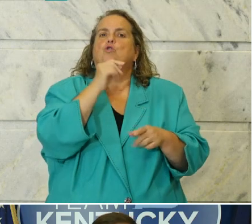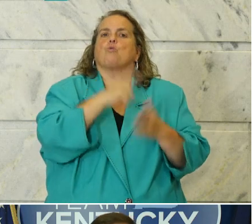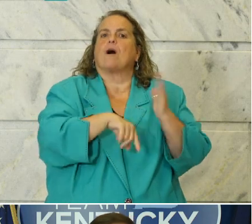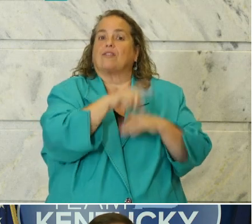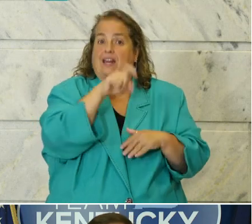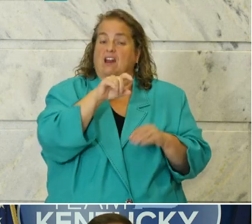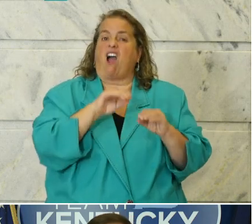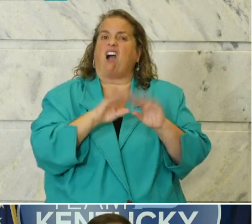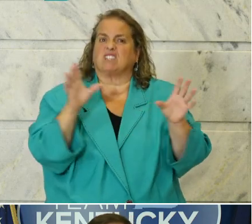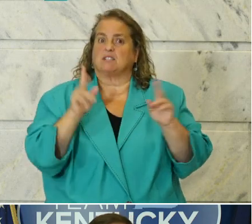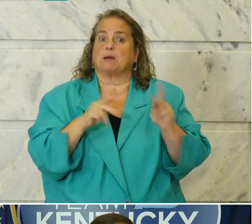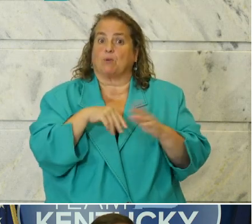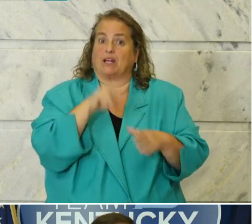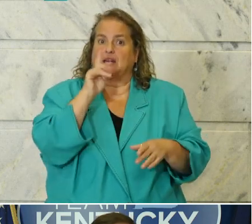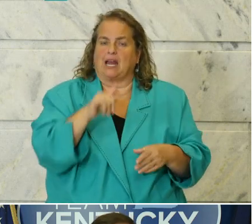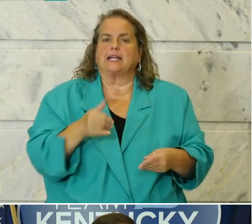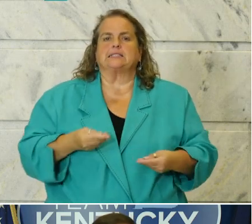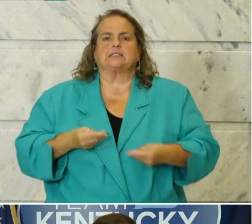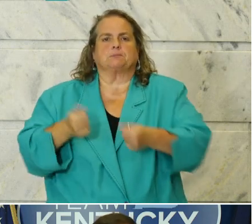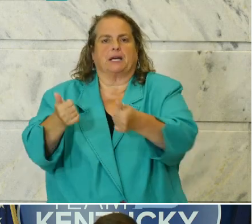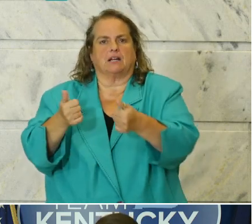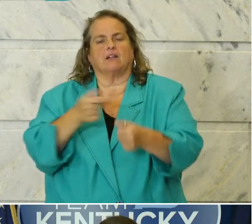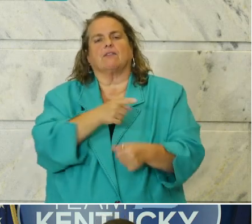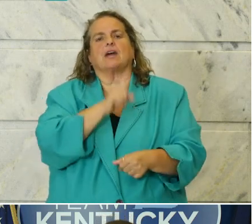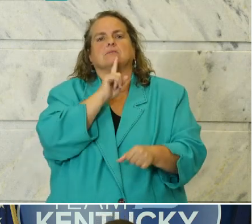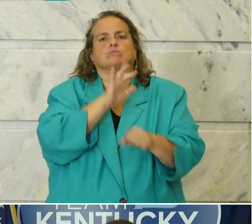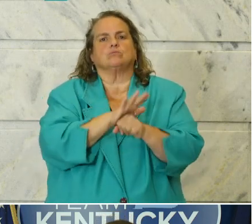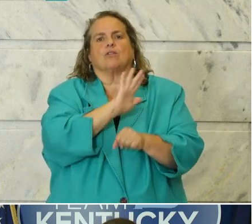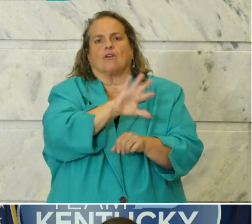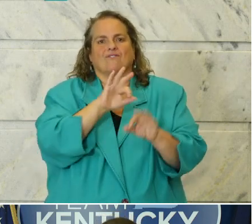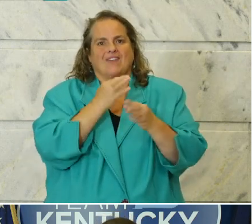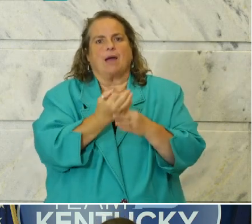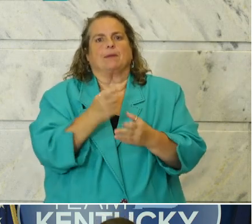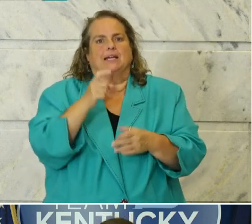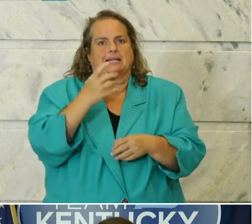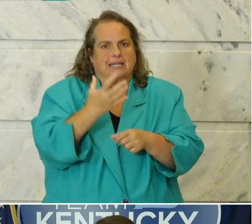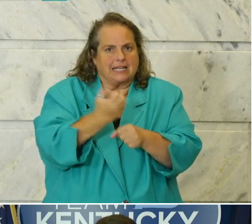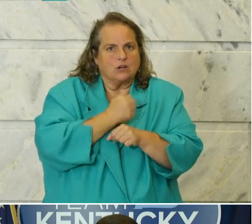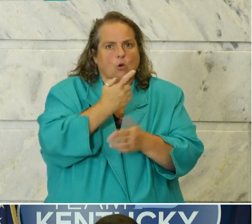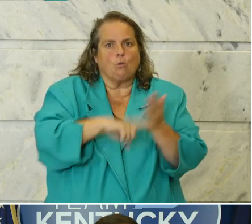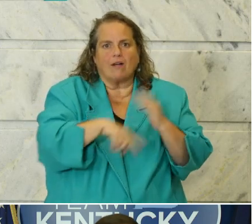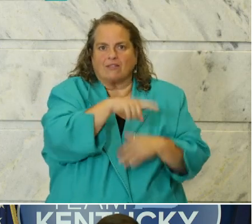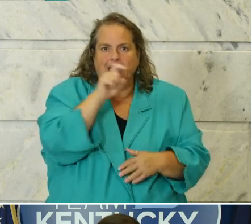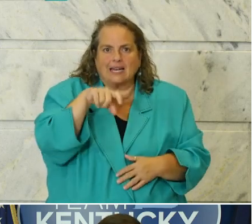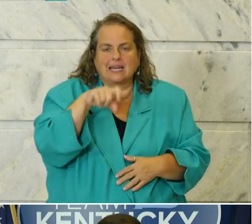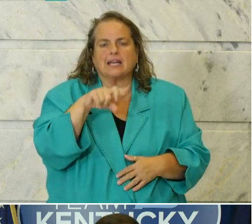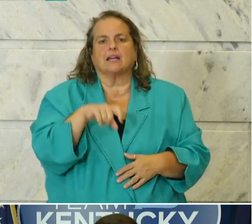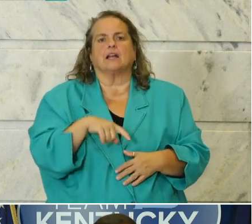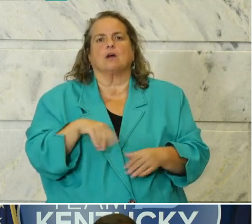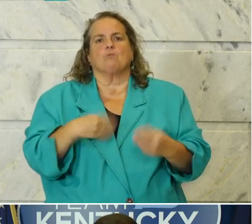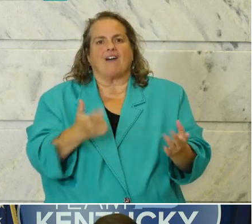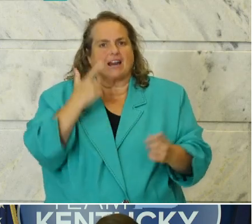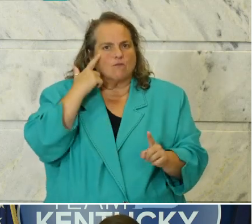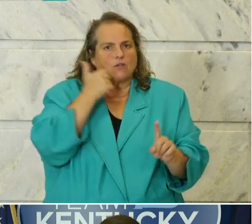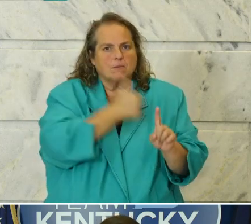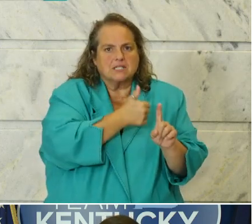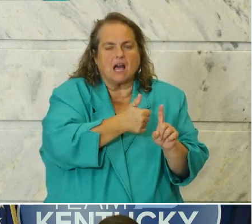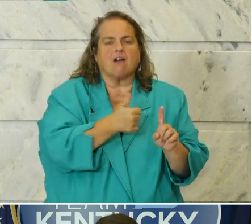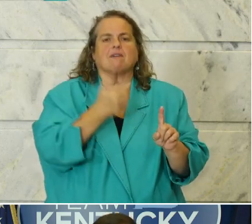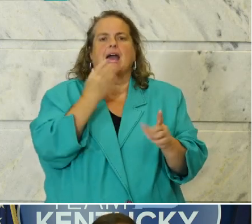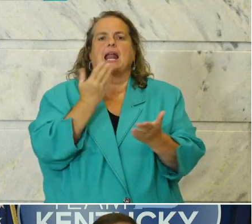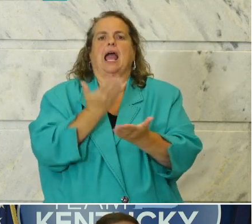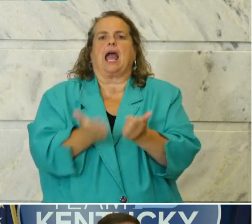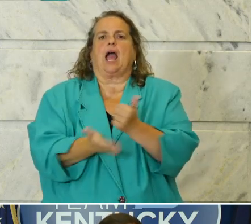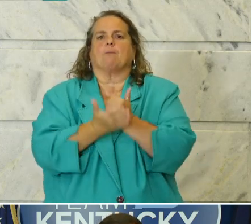are ensuring that they meet their families' needs. They are providing for themselves. They are helping our economy in so